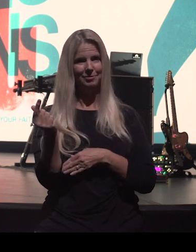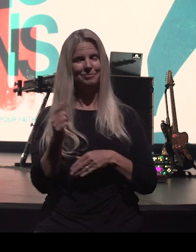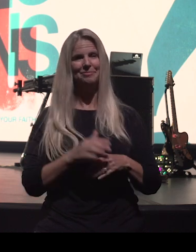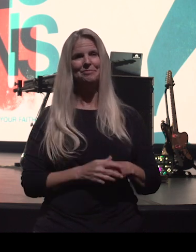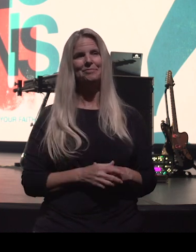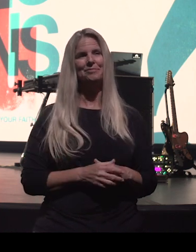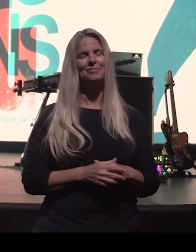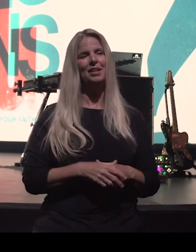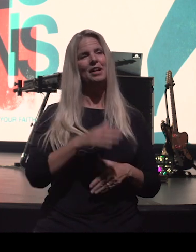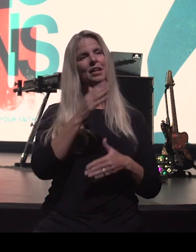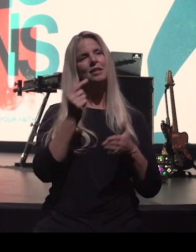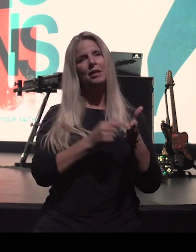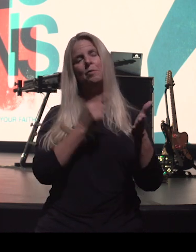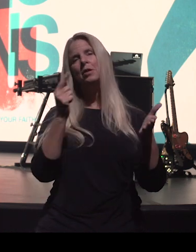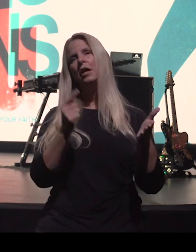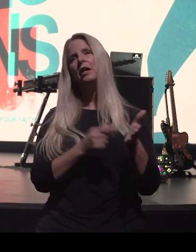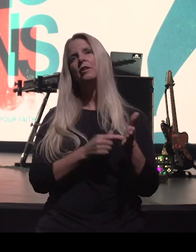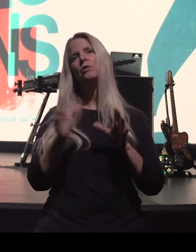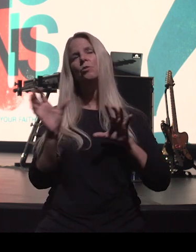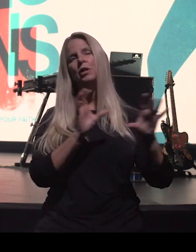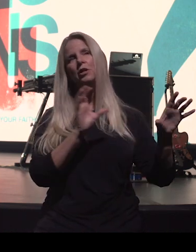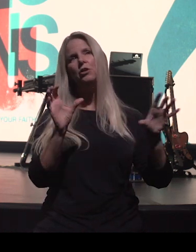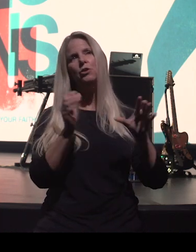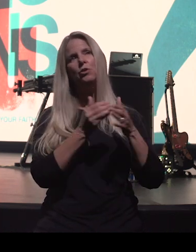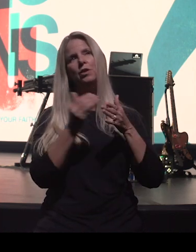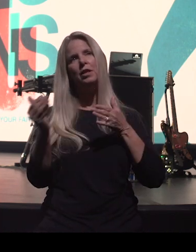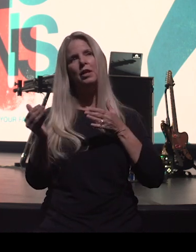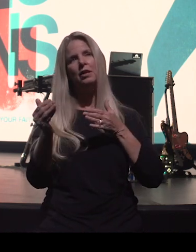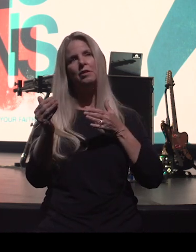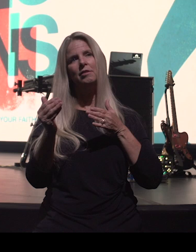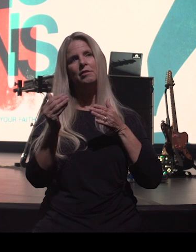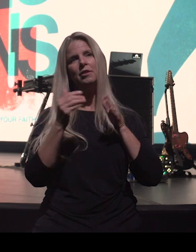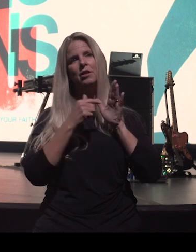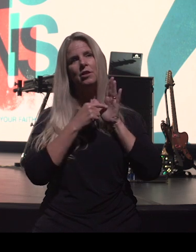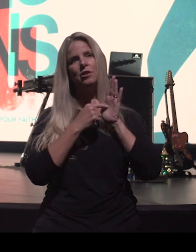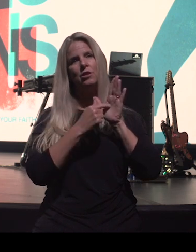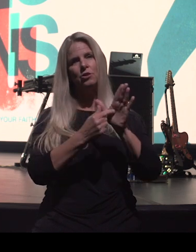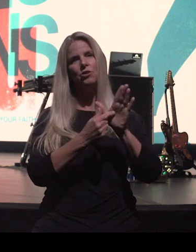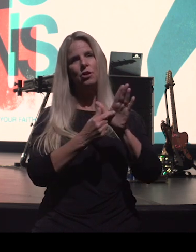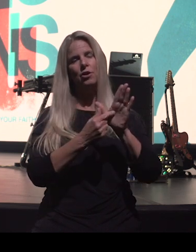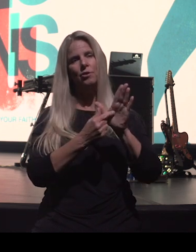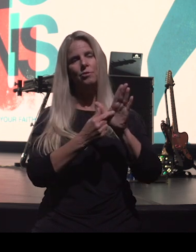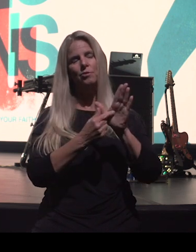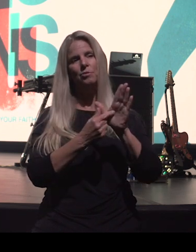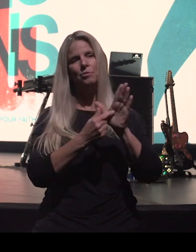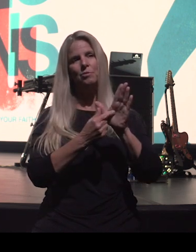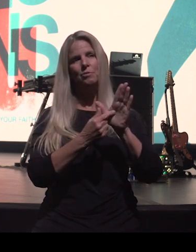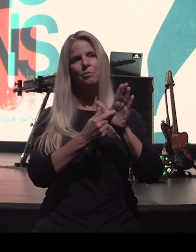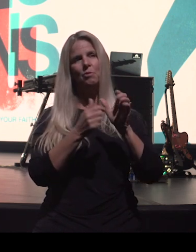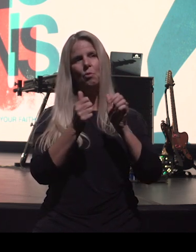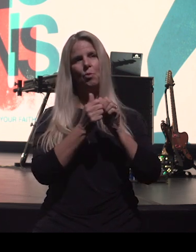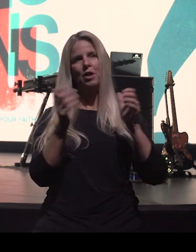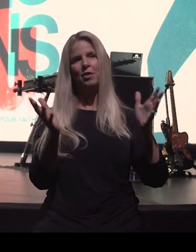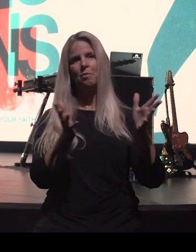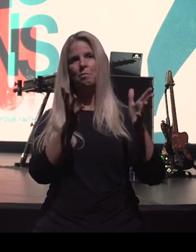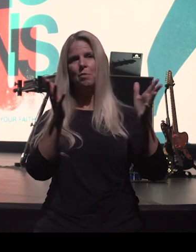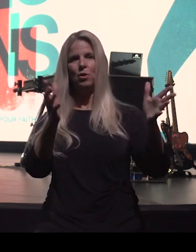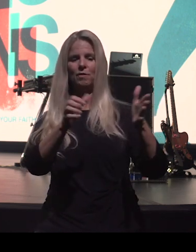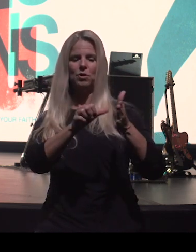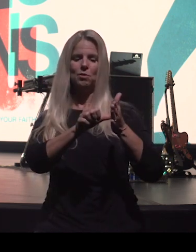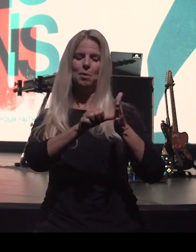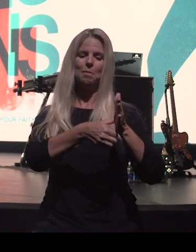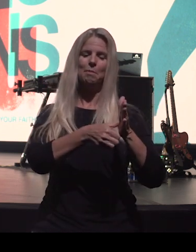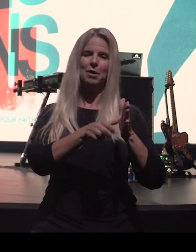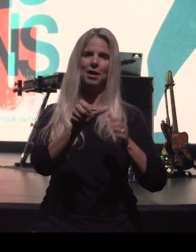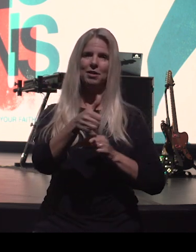sometimes we do things on the outside with a motive to just kind of impress others or for